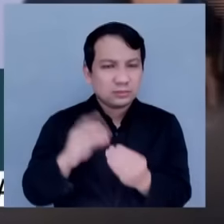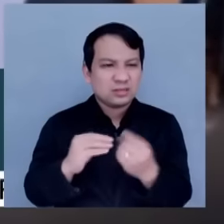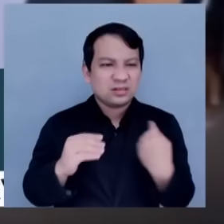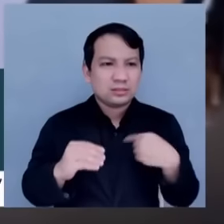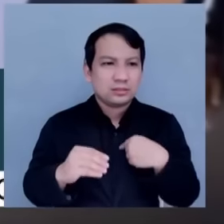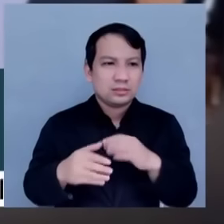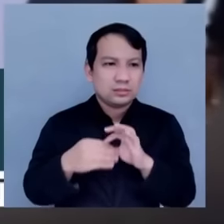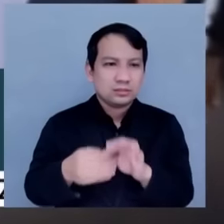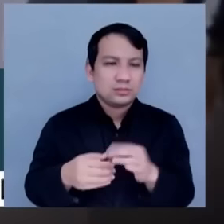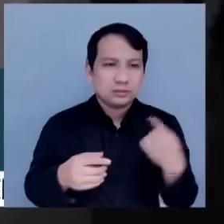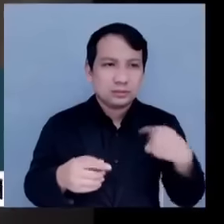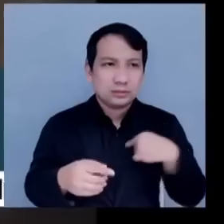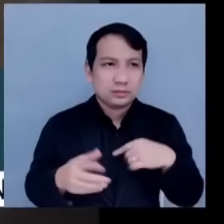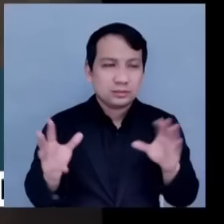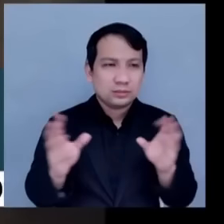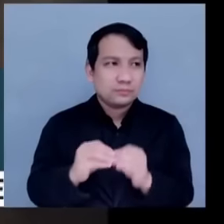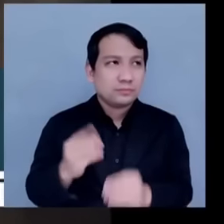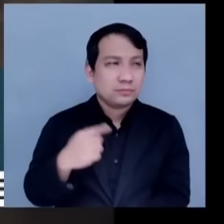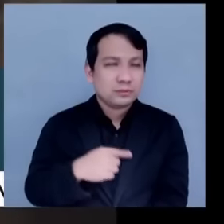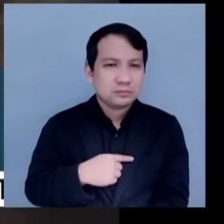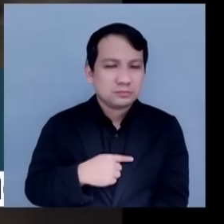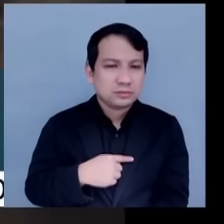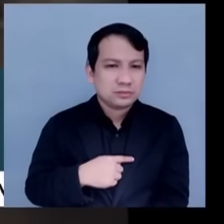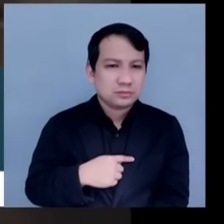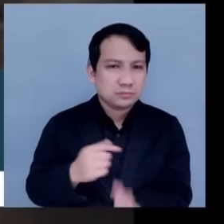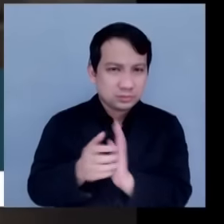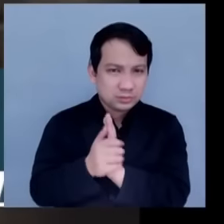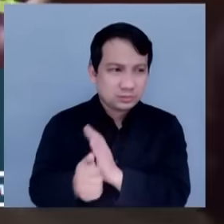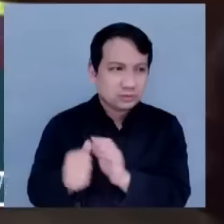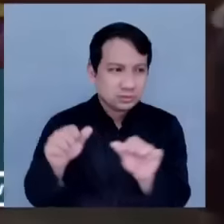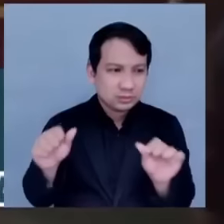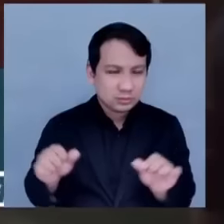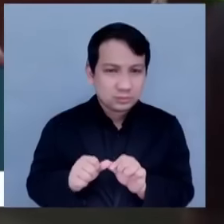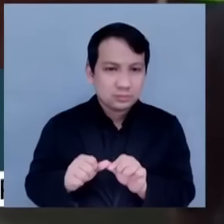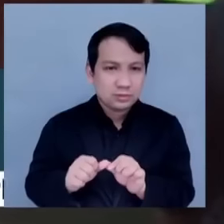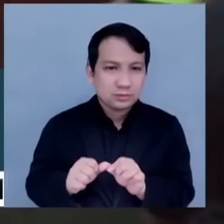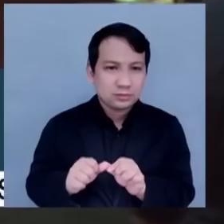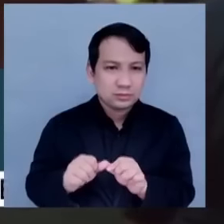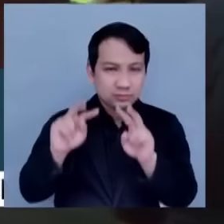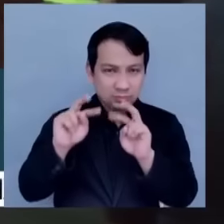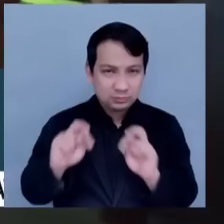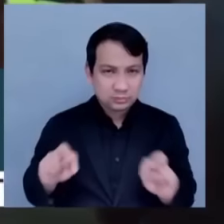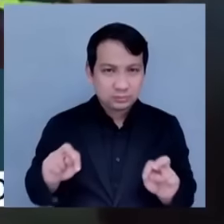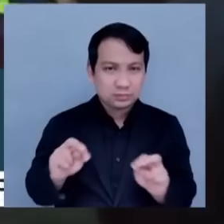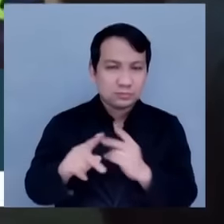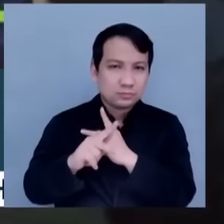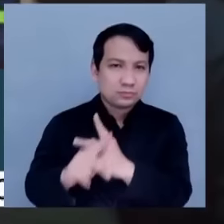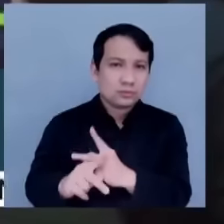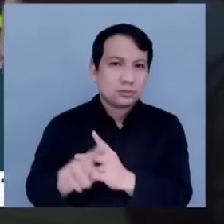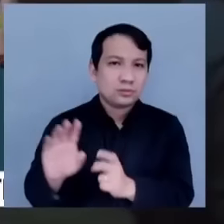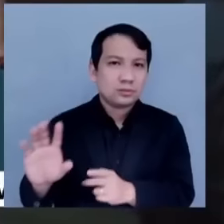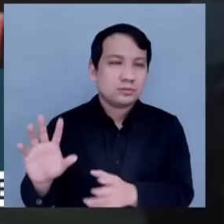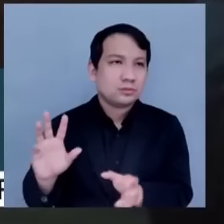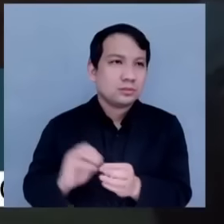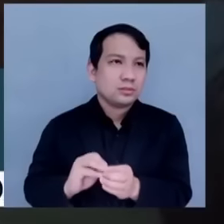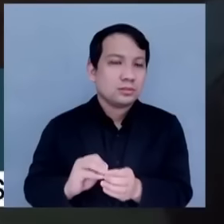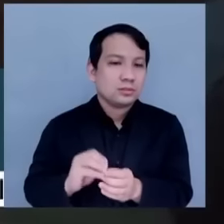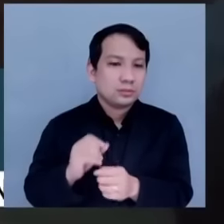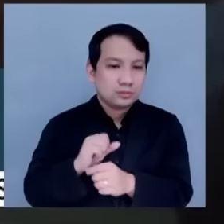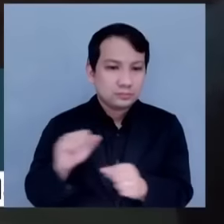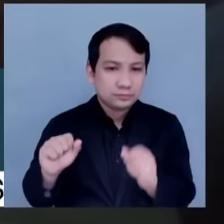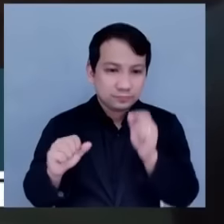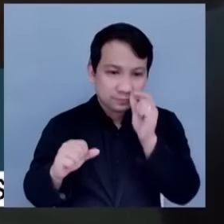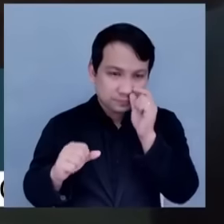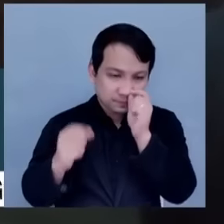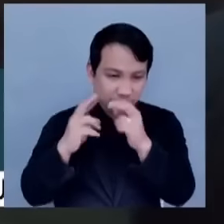ng Philippine National Police, especially yung area sa custodial investigation, to protect the security of Mayor